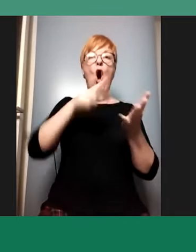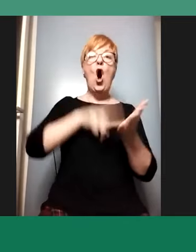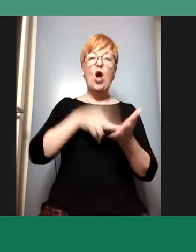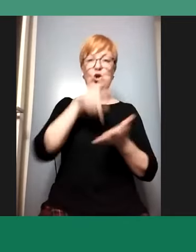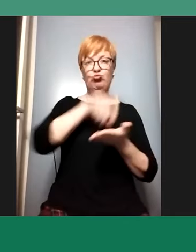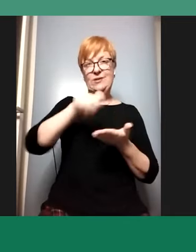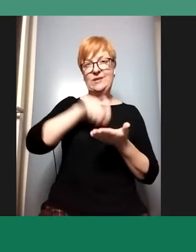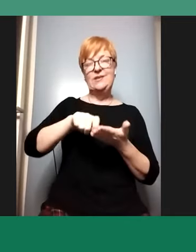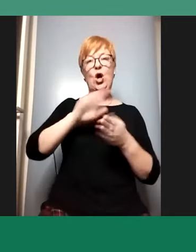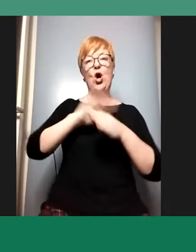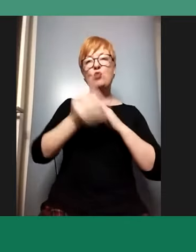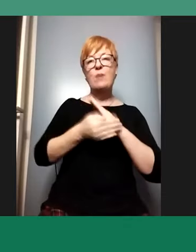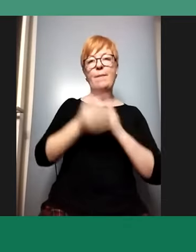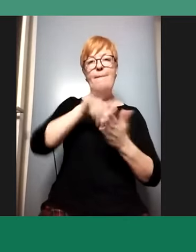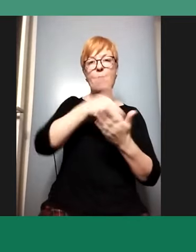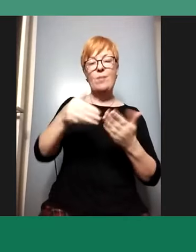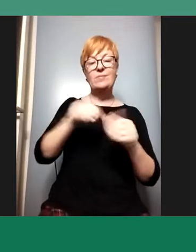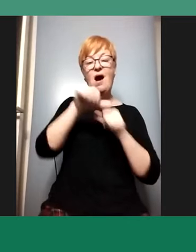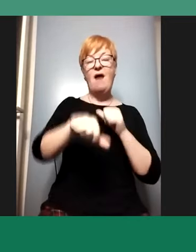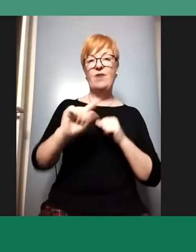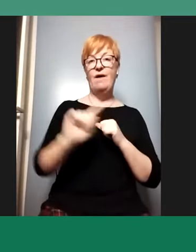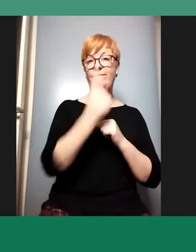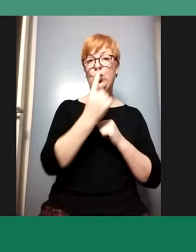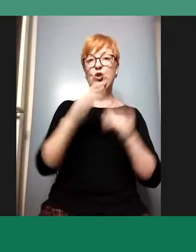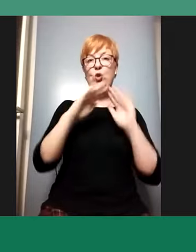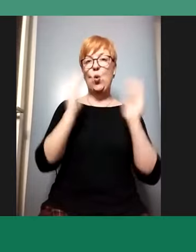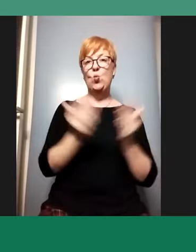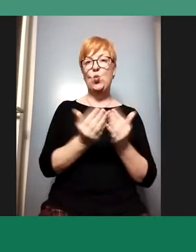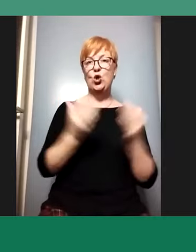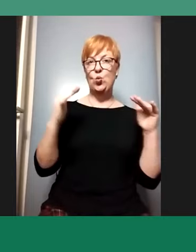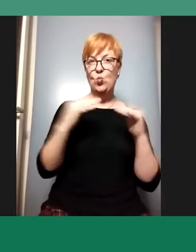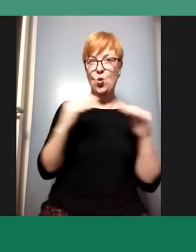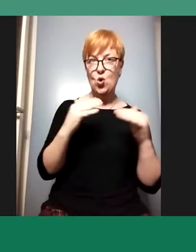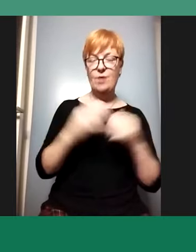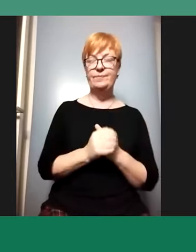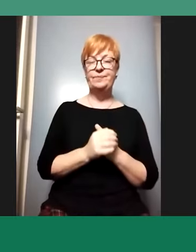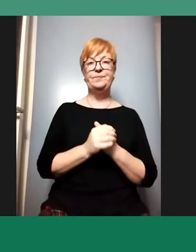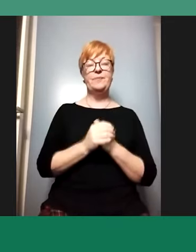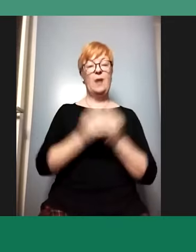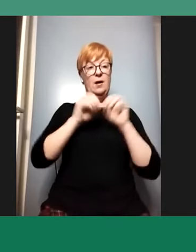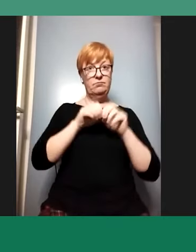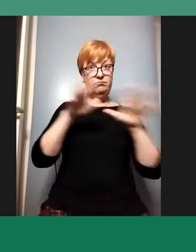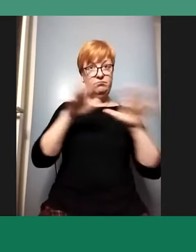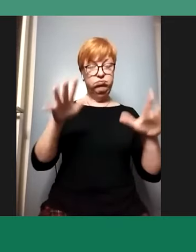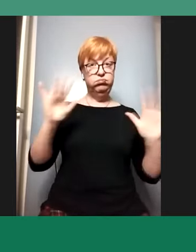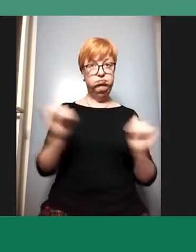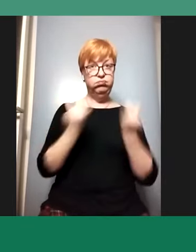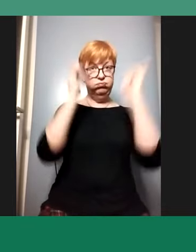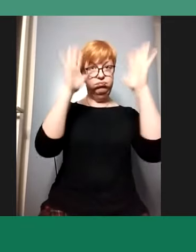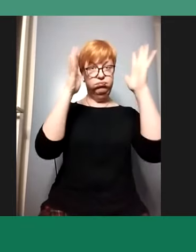First World War. So it came out to celebrate the 70th anniversary of Windrush.